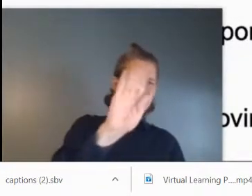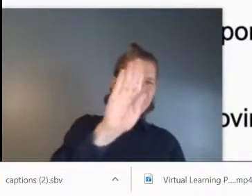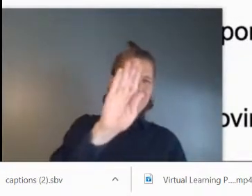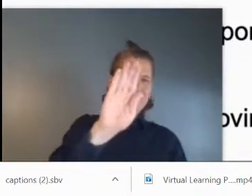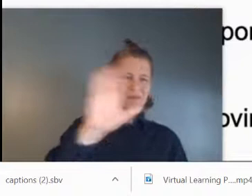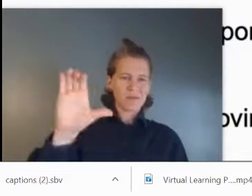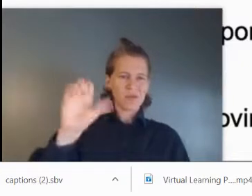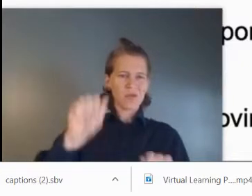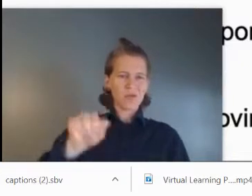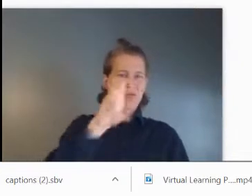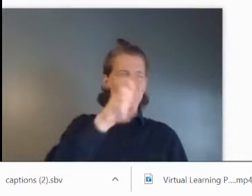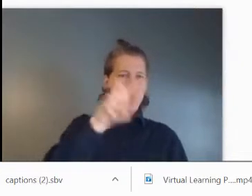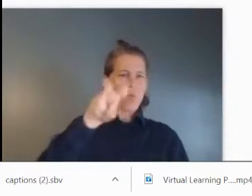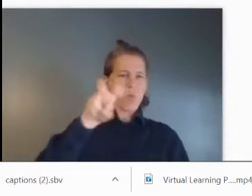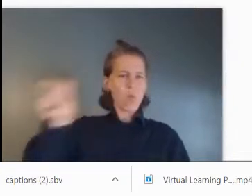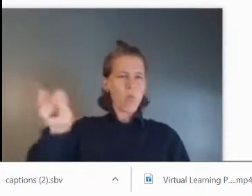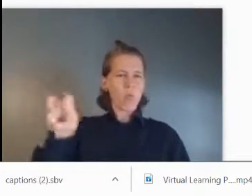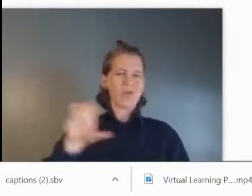governor's call.